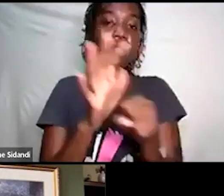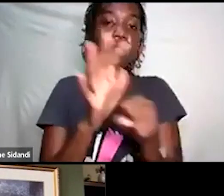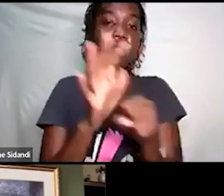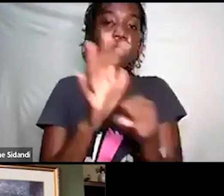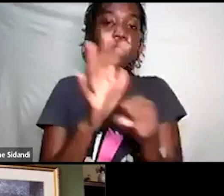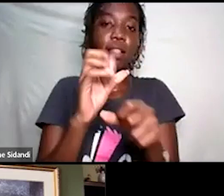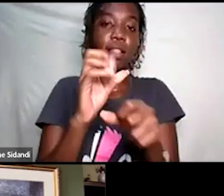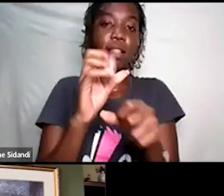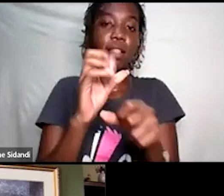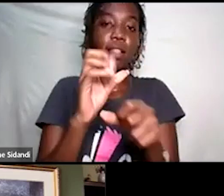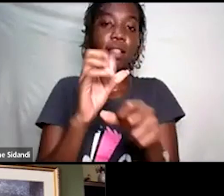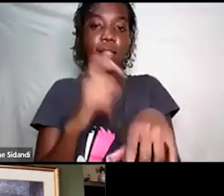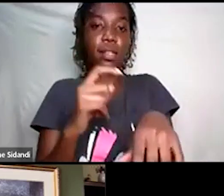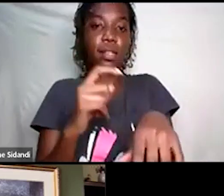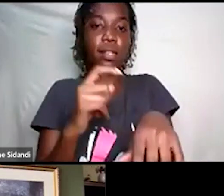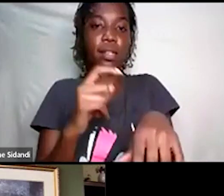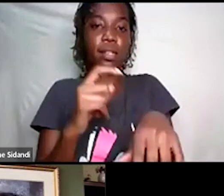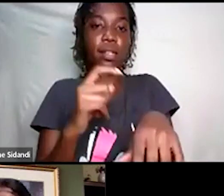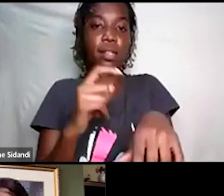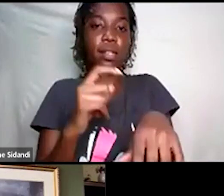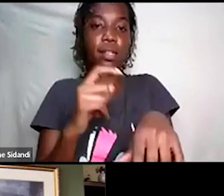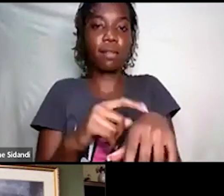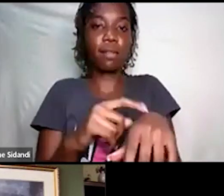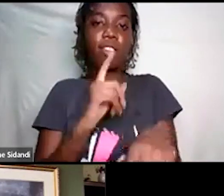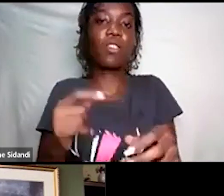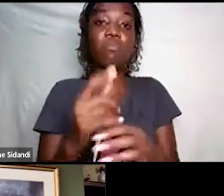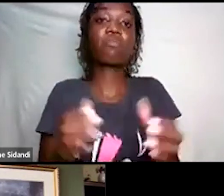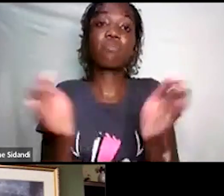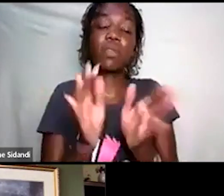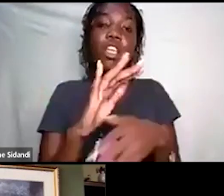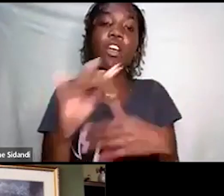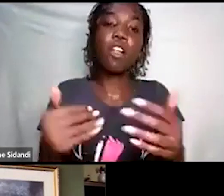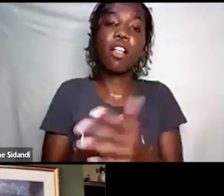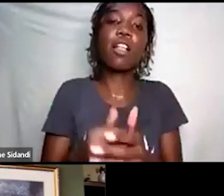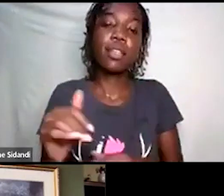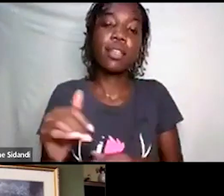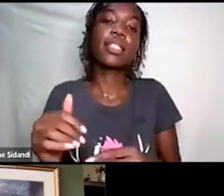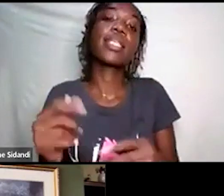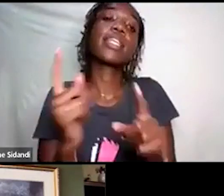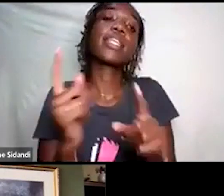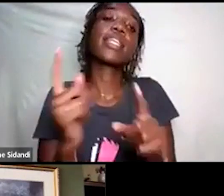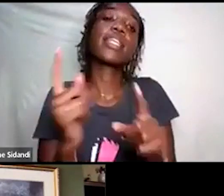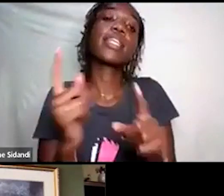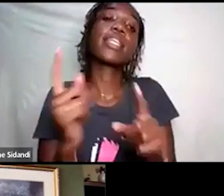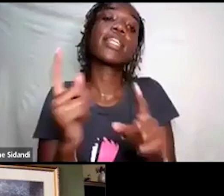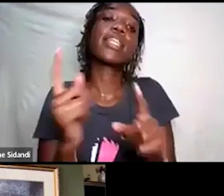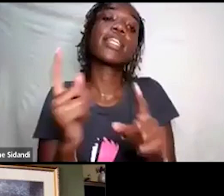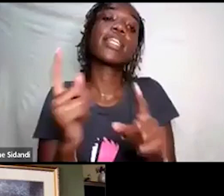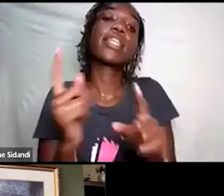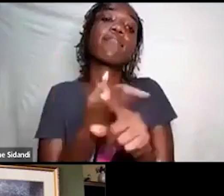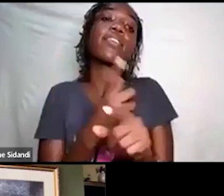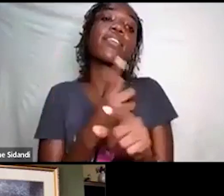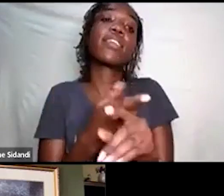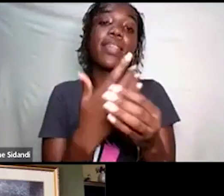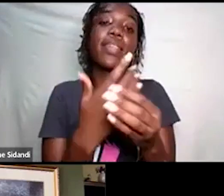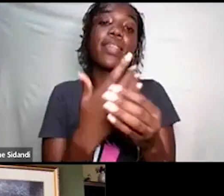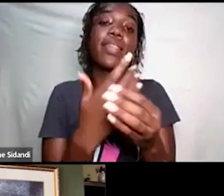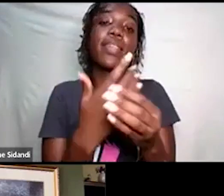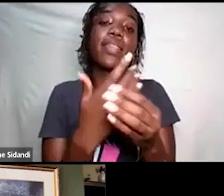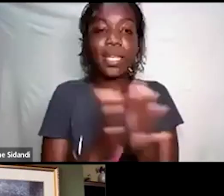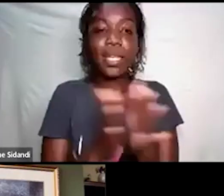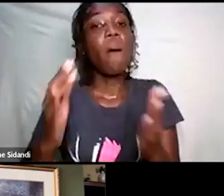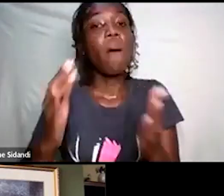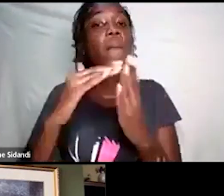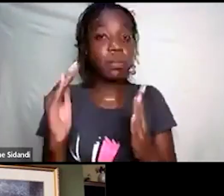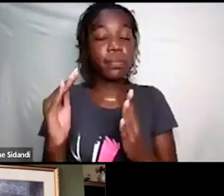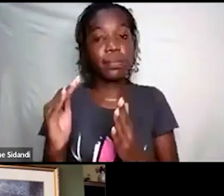really packaged those different spaces and different scenarios, and she gave guidelines on how to handle it, especially upwards